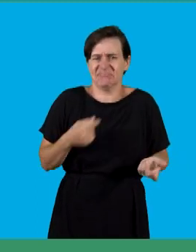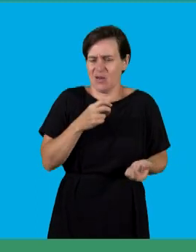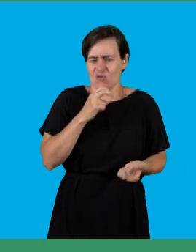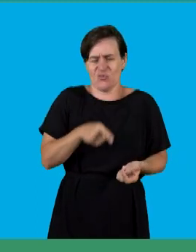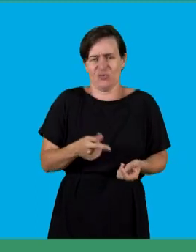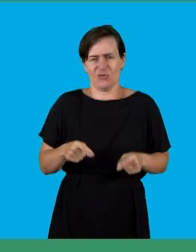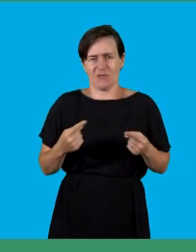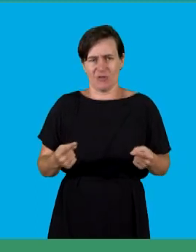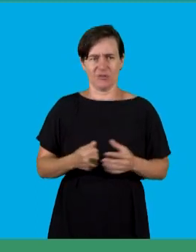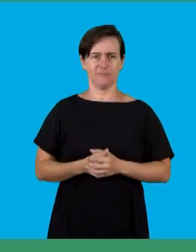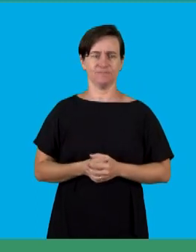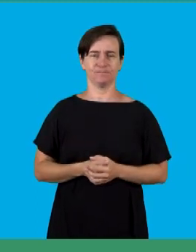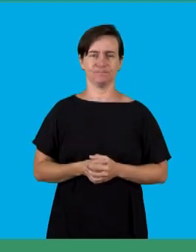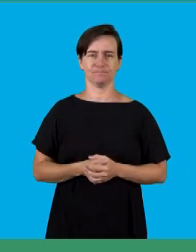there.